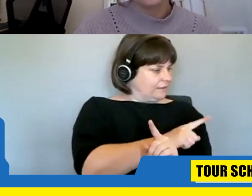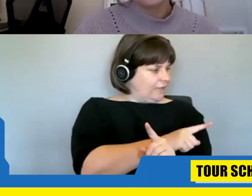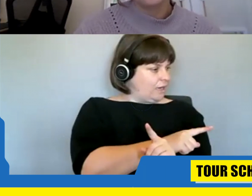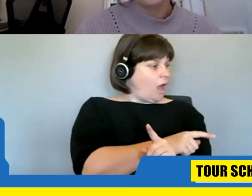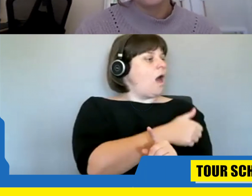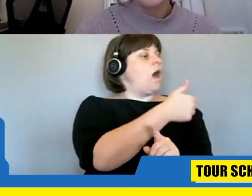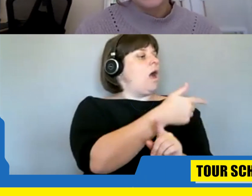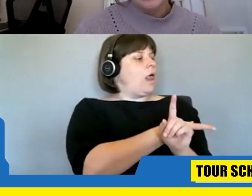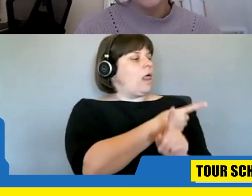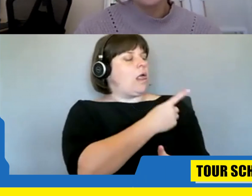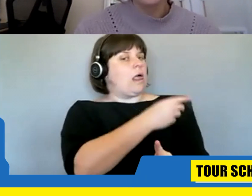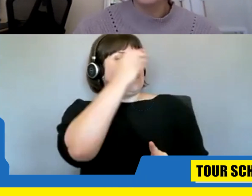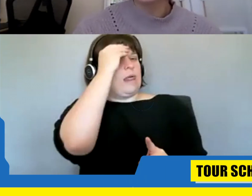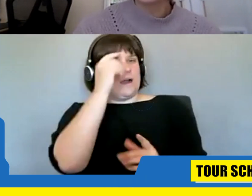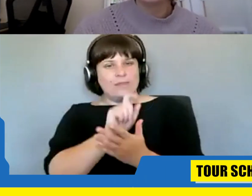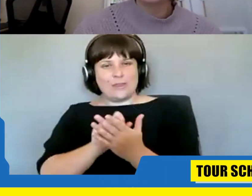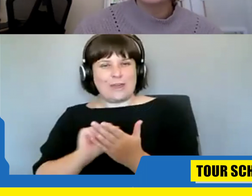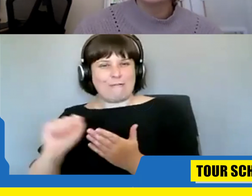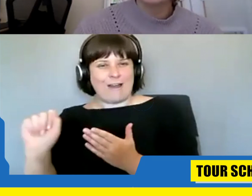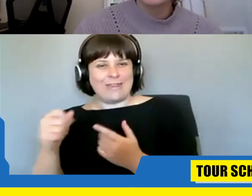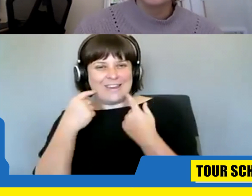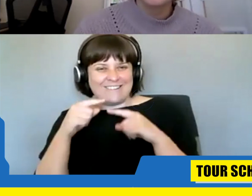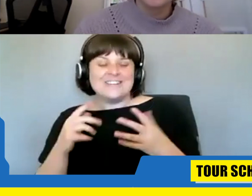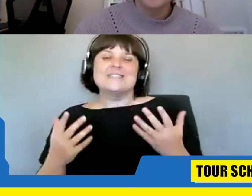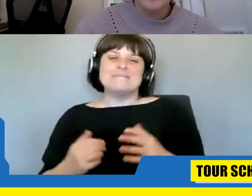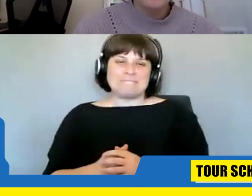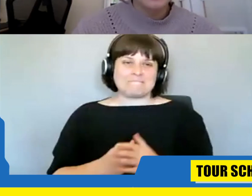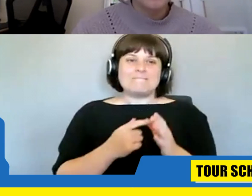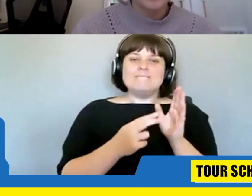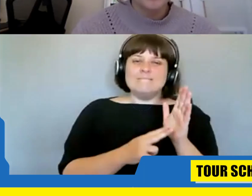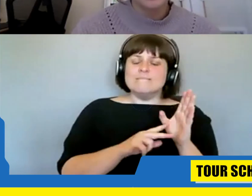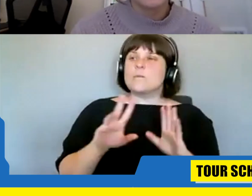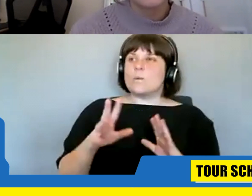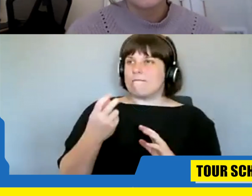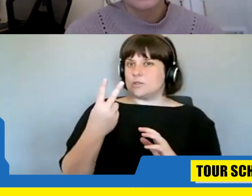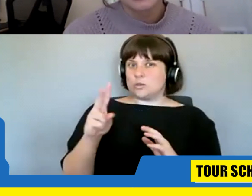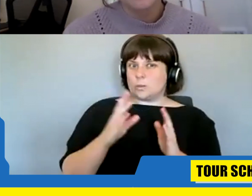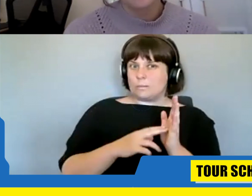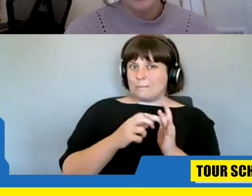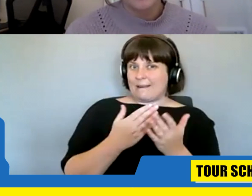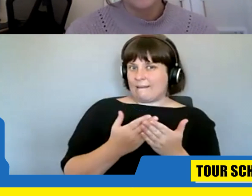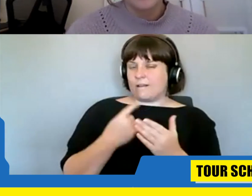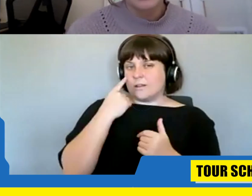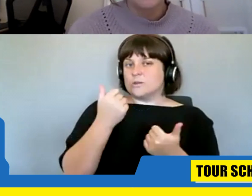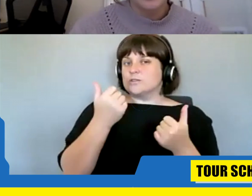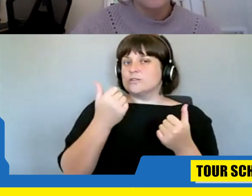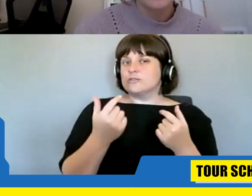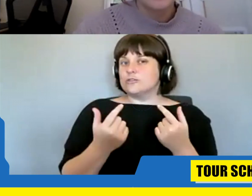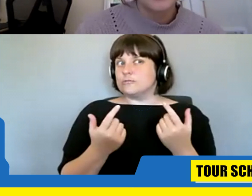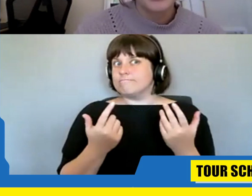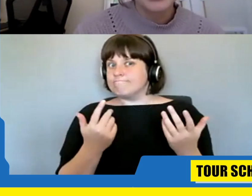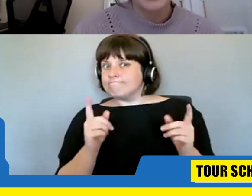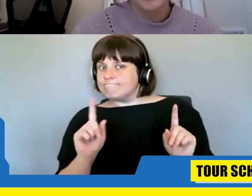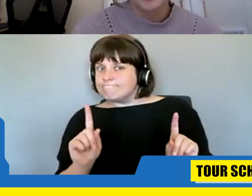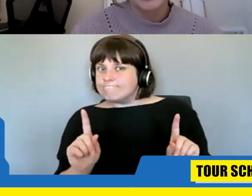message. We've got 20 minutes left of this session, so I thought it might be a good opportunity to see if any of the